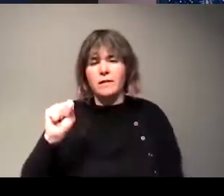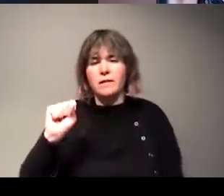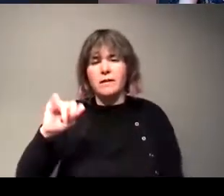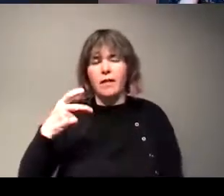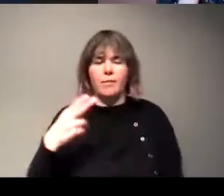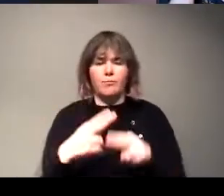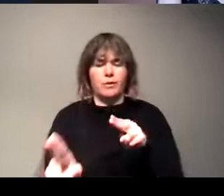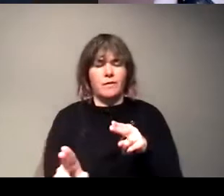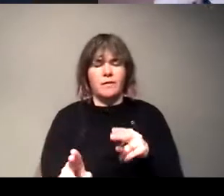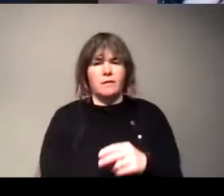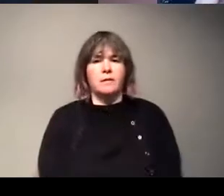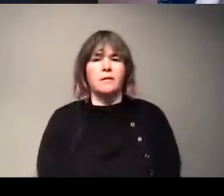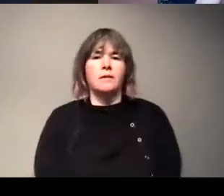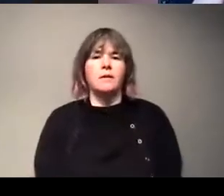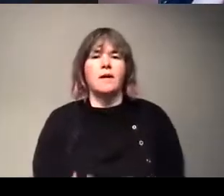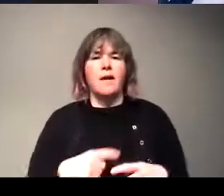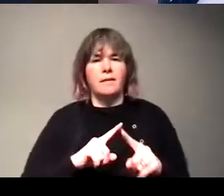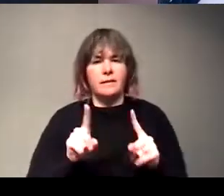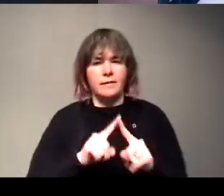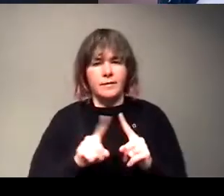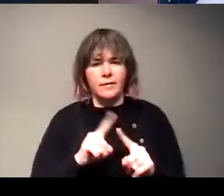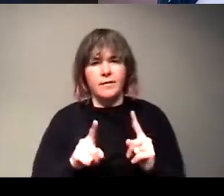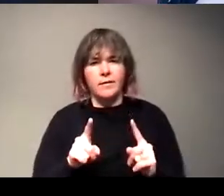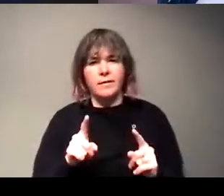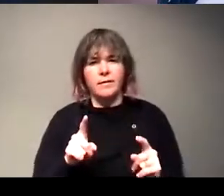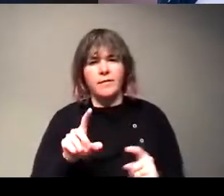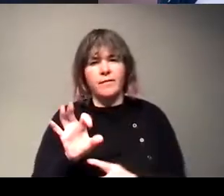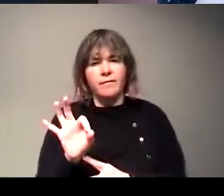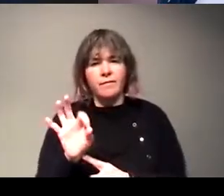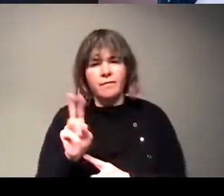all these different, seem like probably fungi or